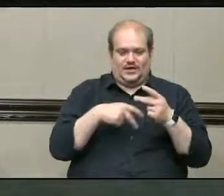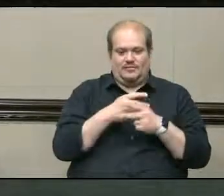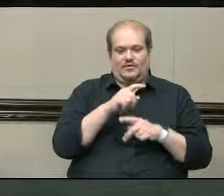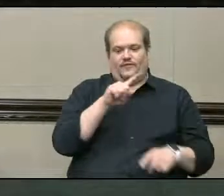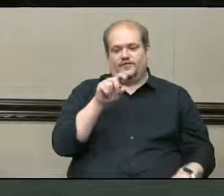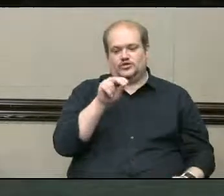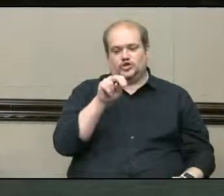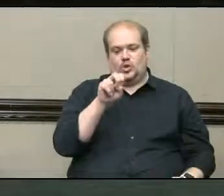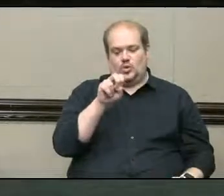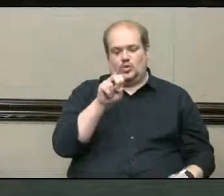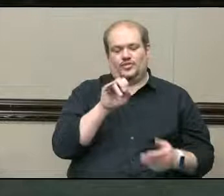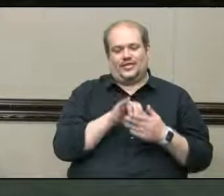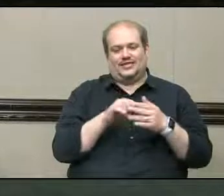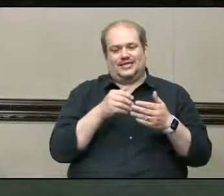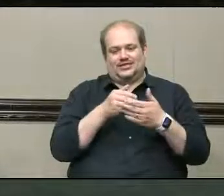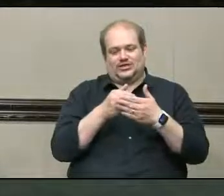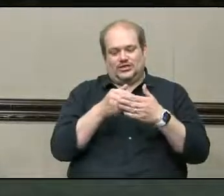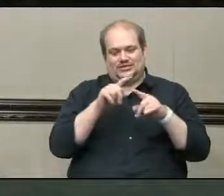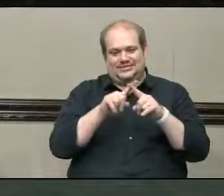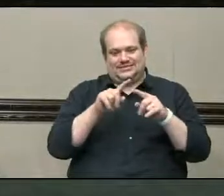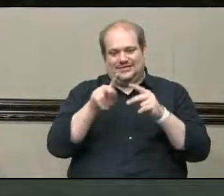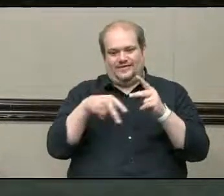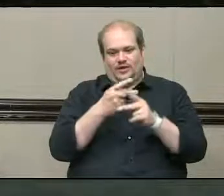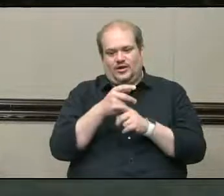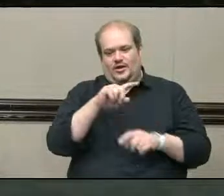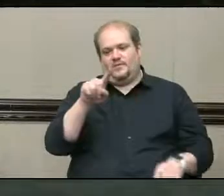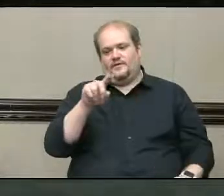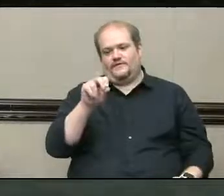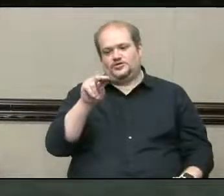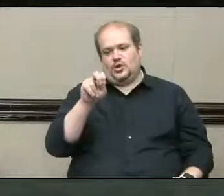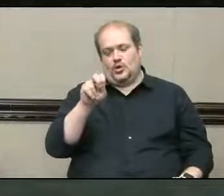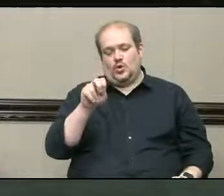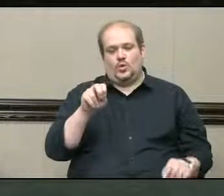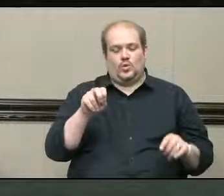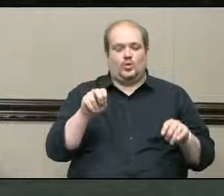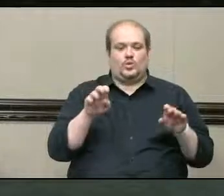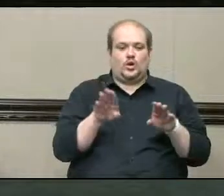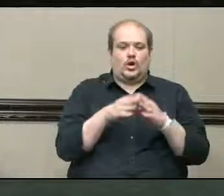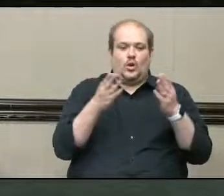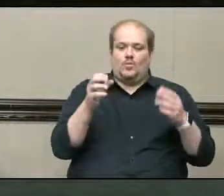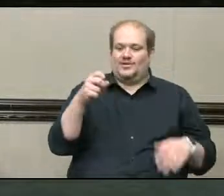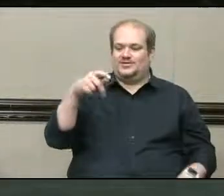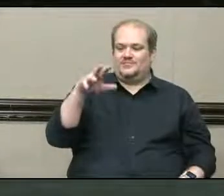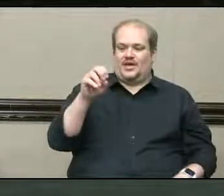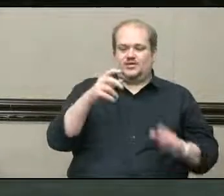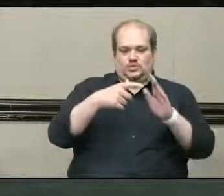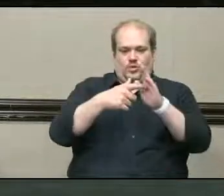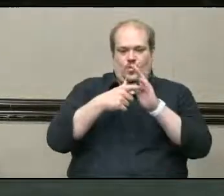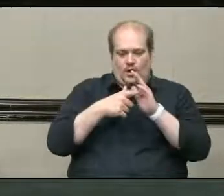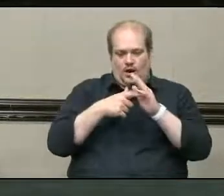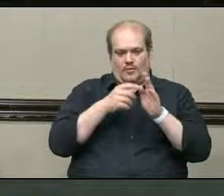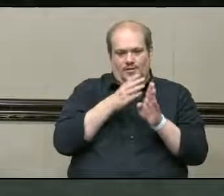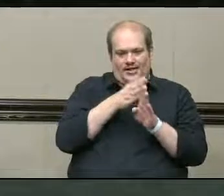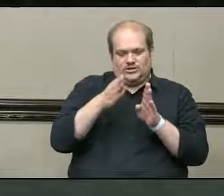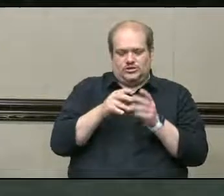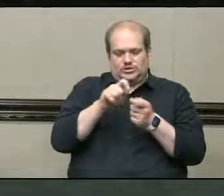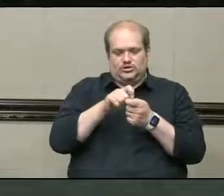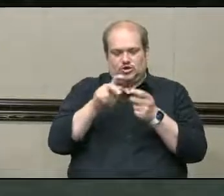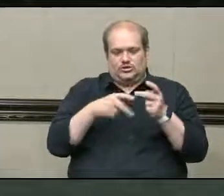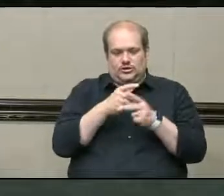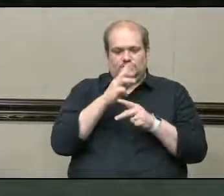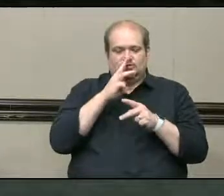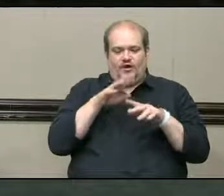are adjacent to a different zoning, and open space requirements adjacent to certain types